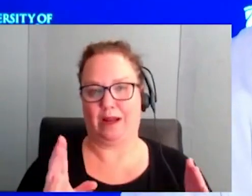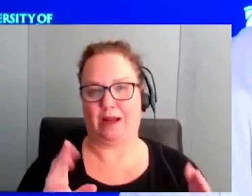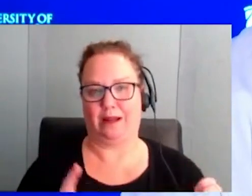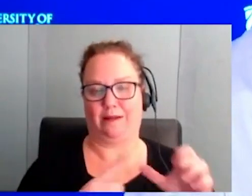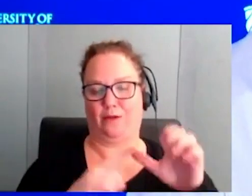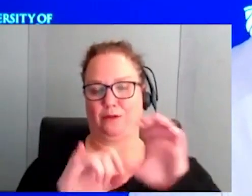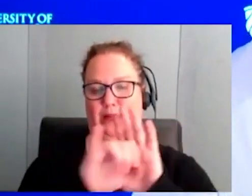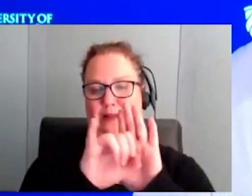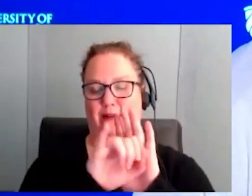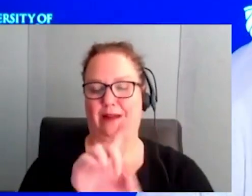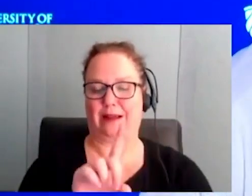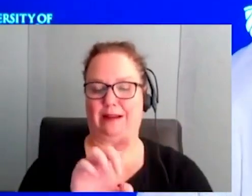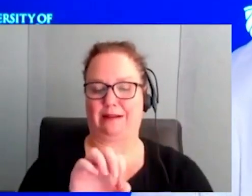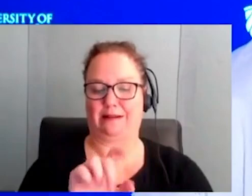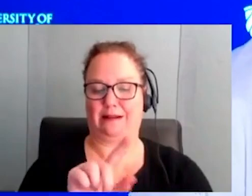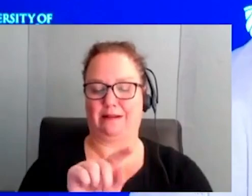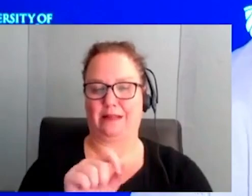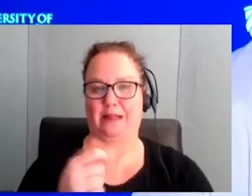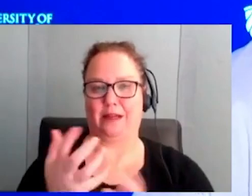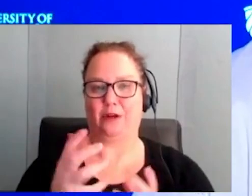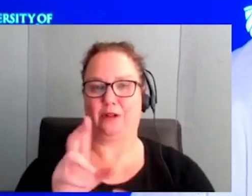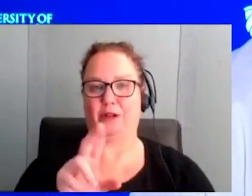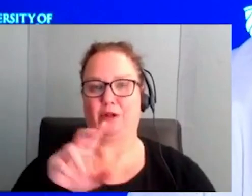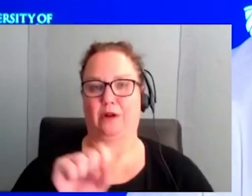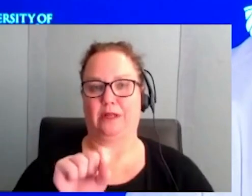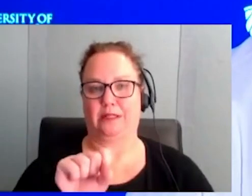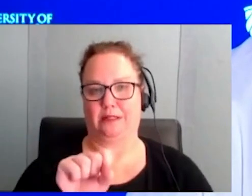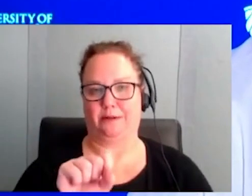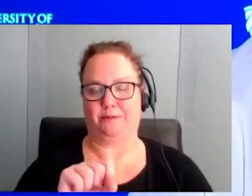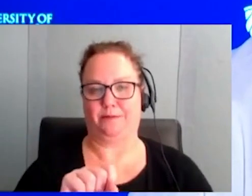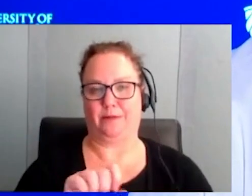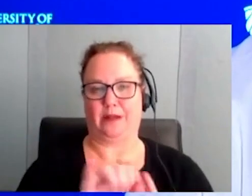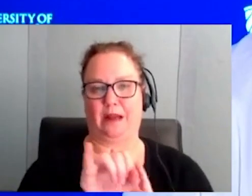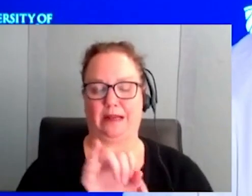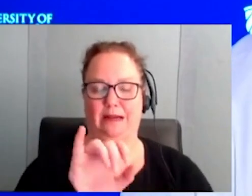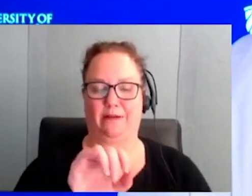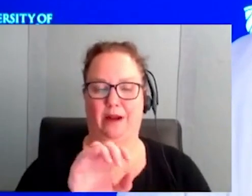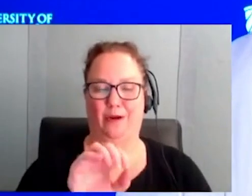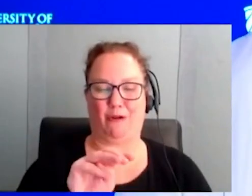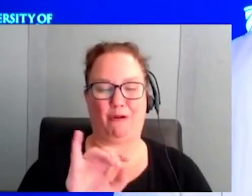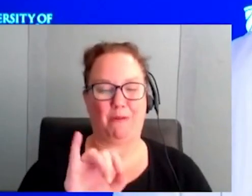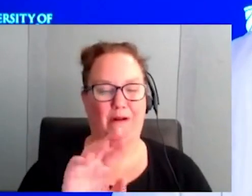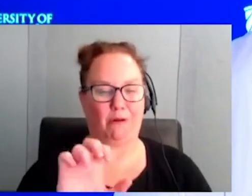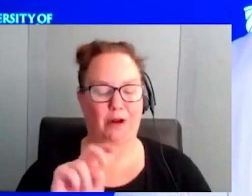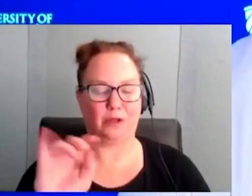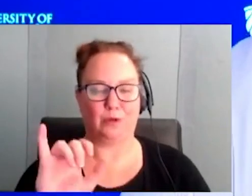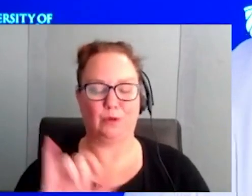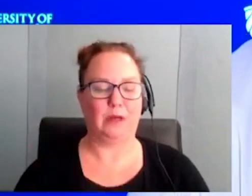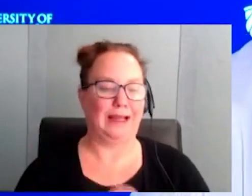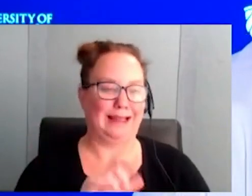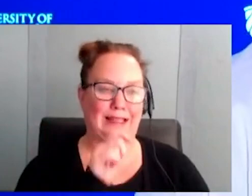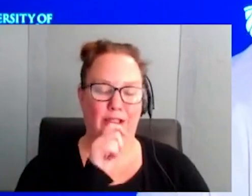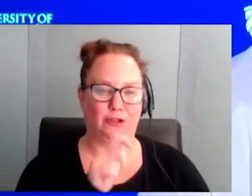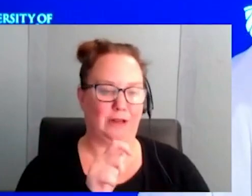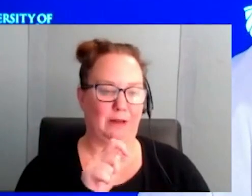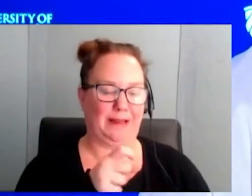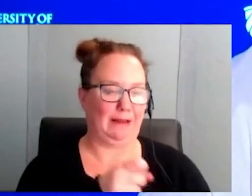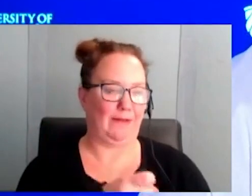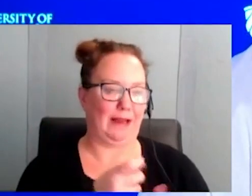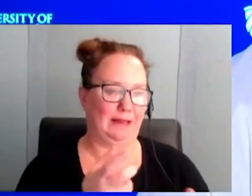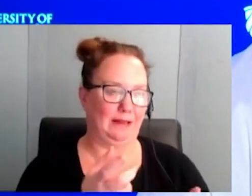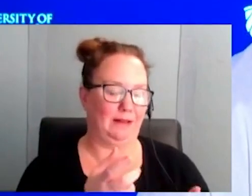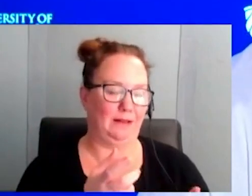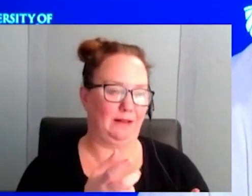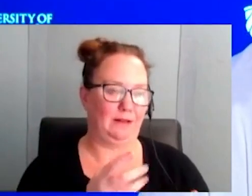Delta in the United States, and I think first identified Omicron as well. But that should not be affected by the